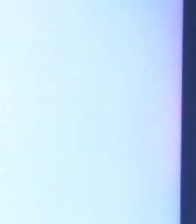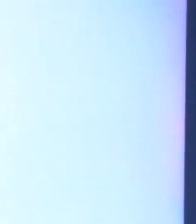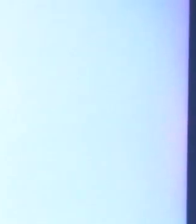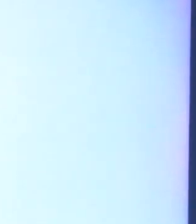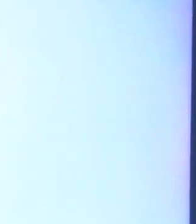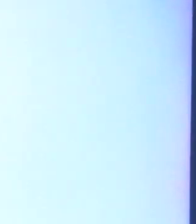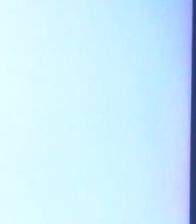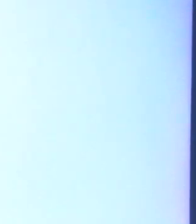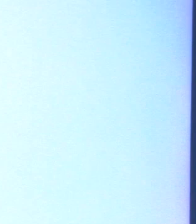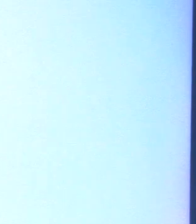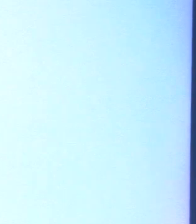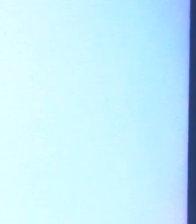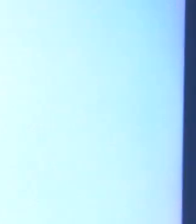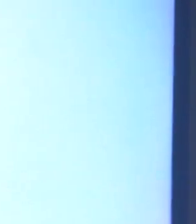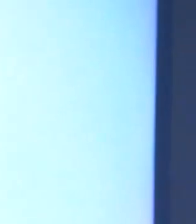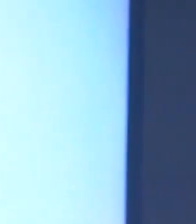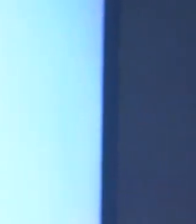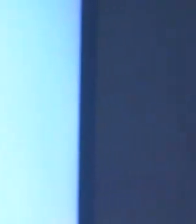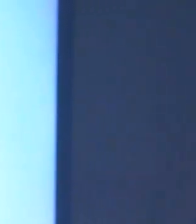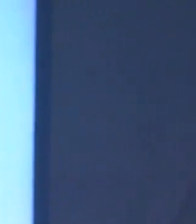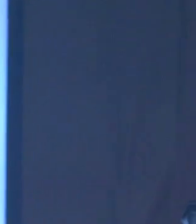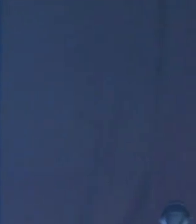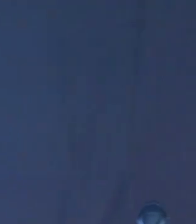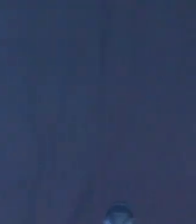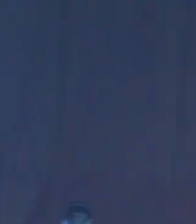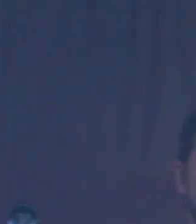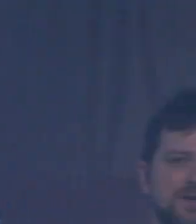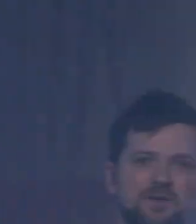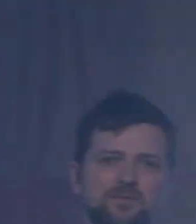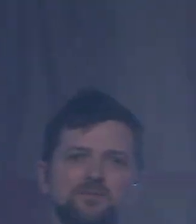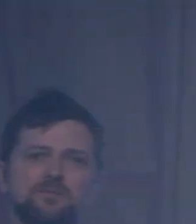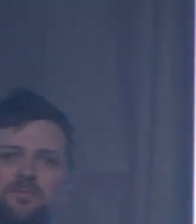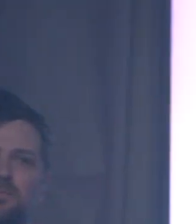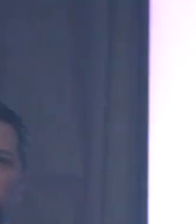fresh wind. We ask you for that fire today, O God.